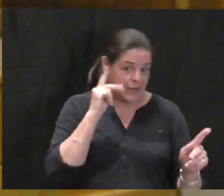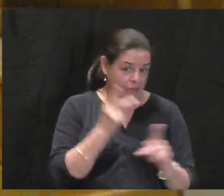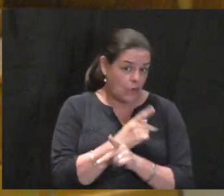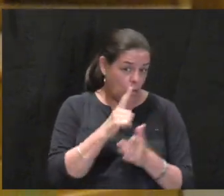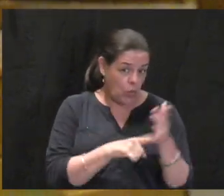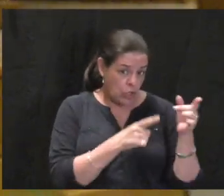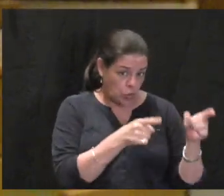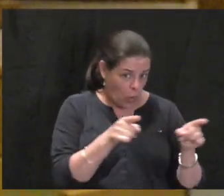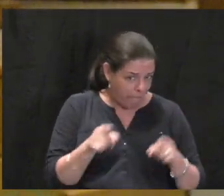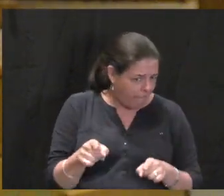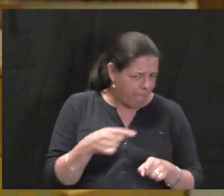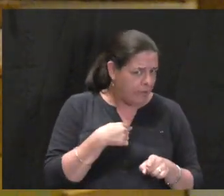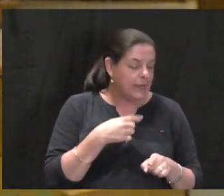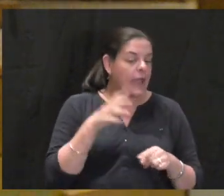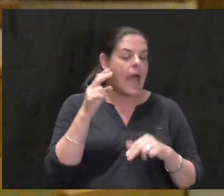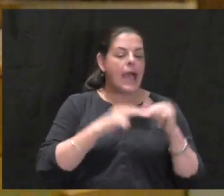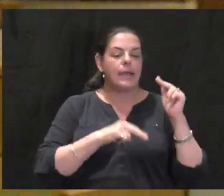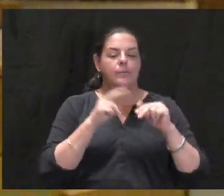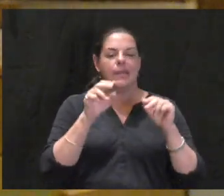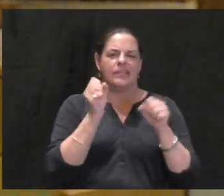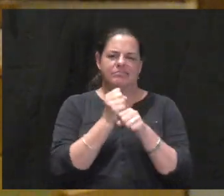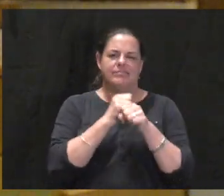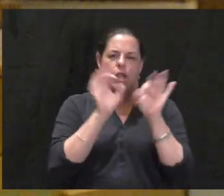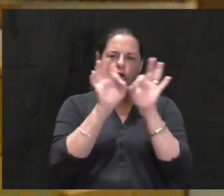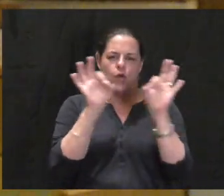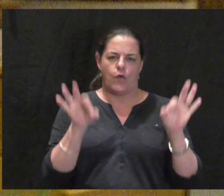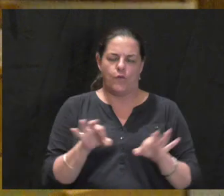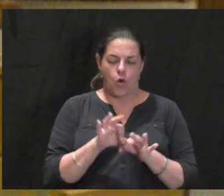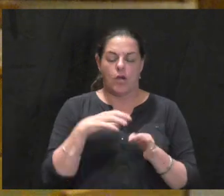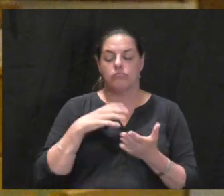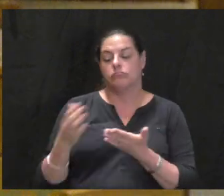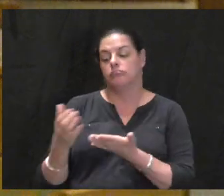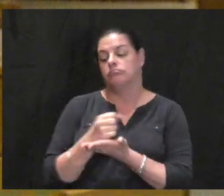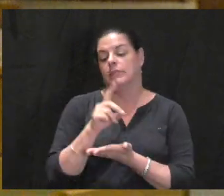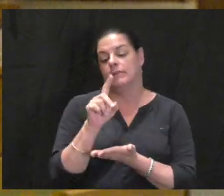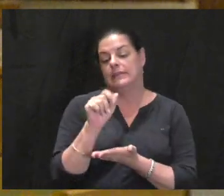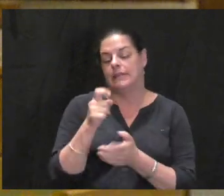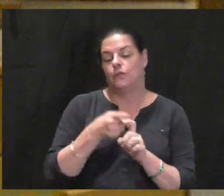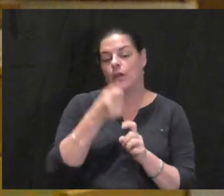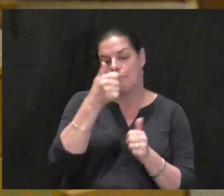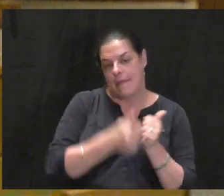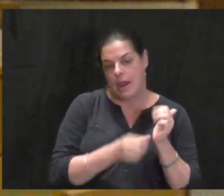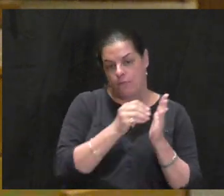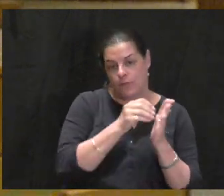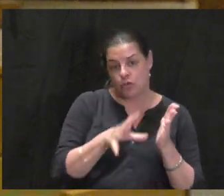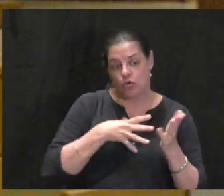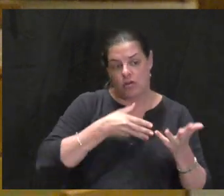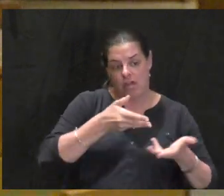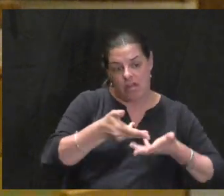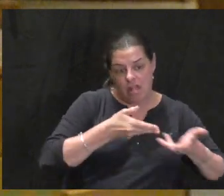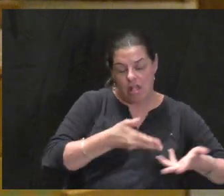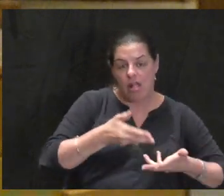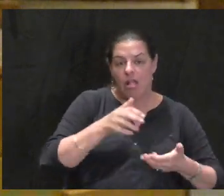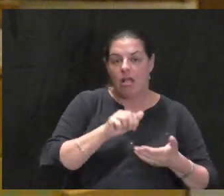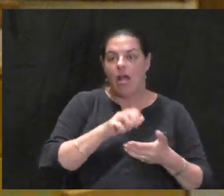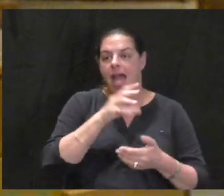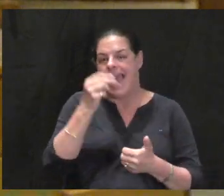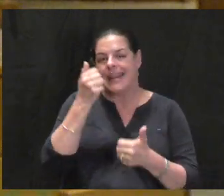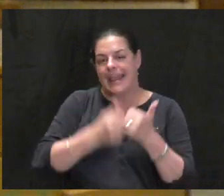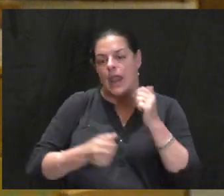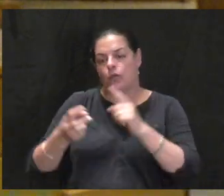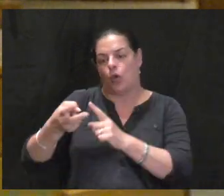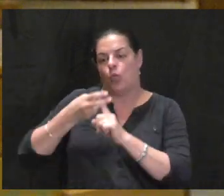that allowed me to do is, at the end of recruitment season, I knew exactly how many touches I had with students at different universities across the state and within the